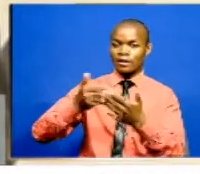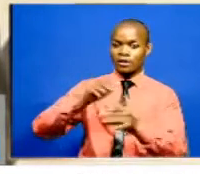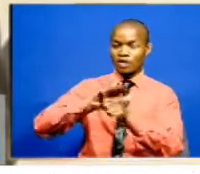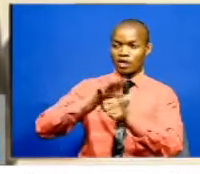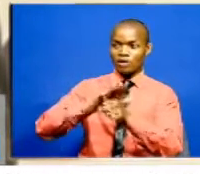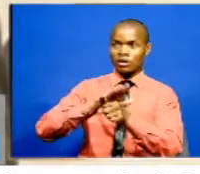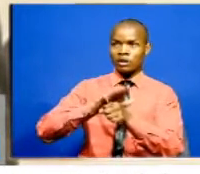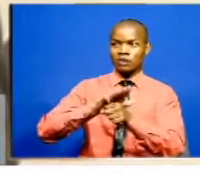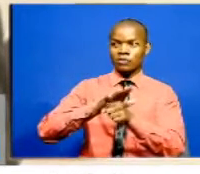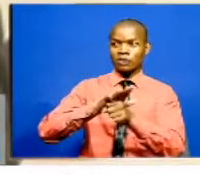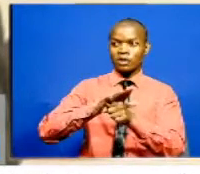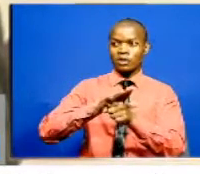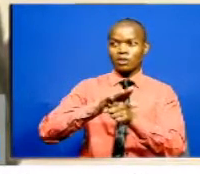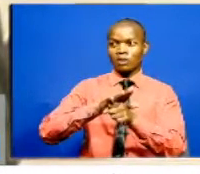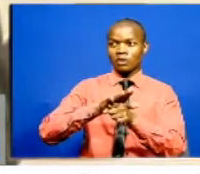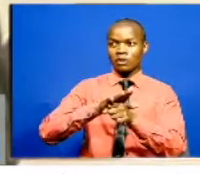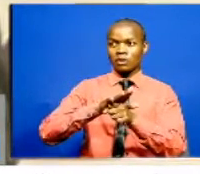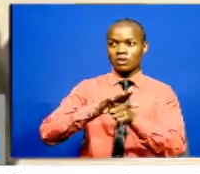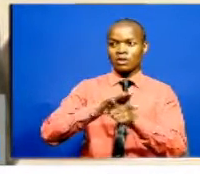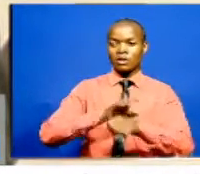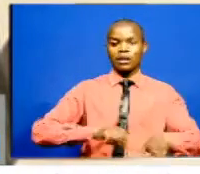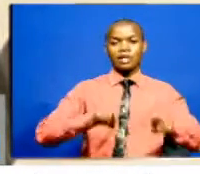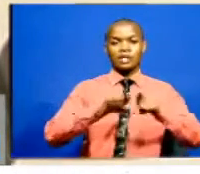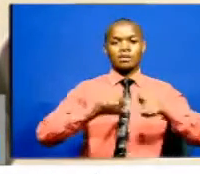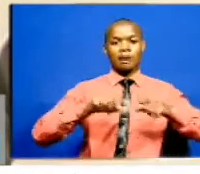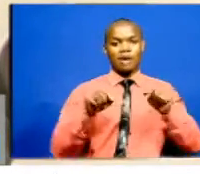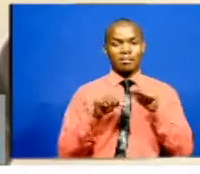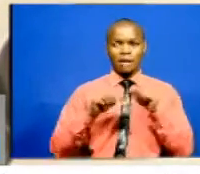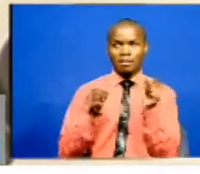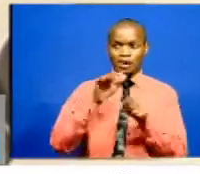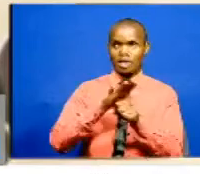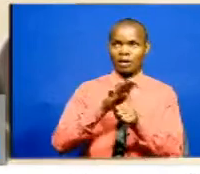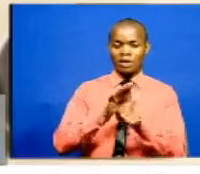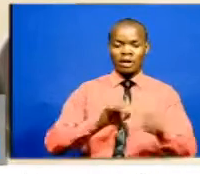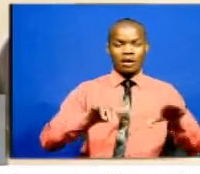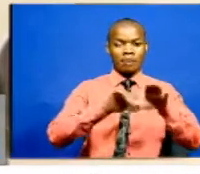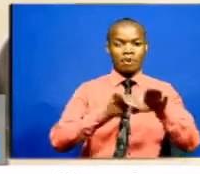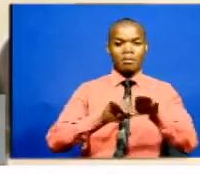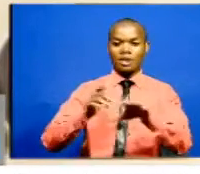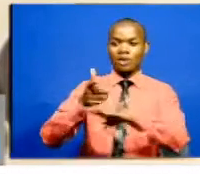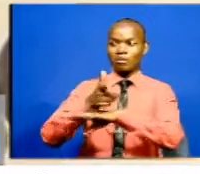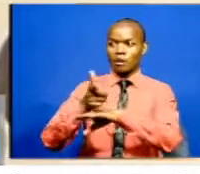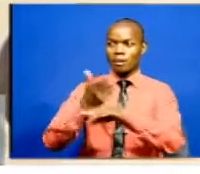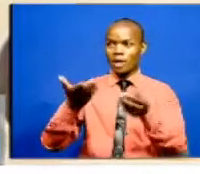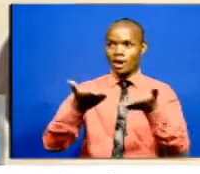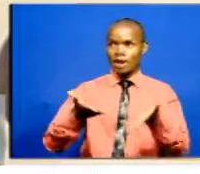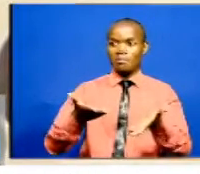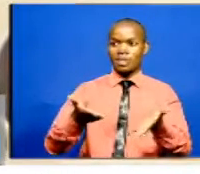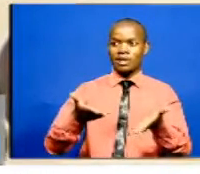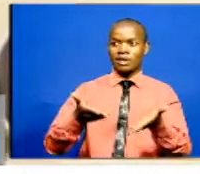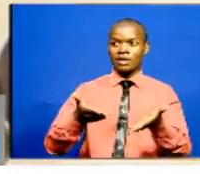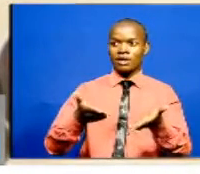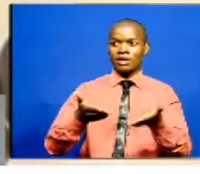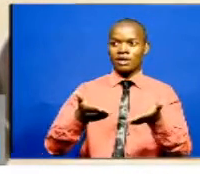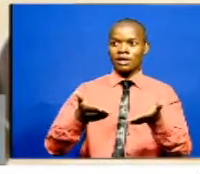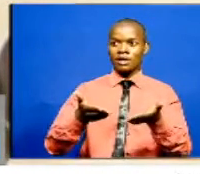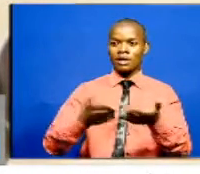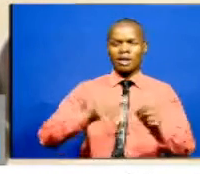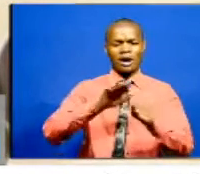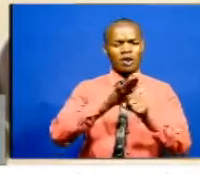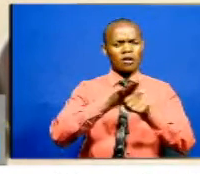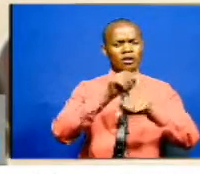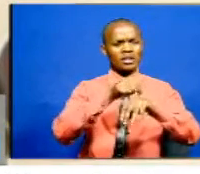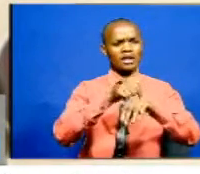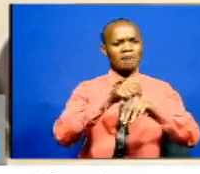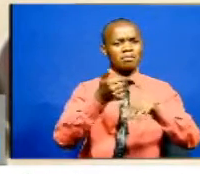And I'm happy to see members of Fourth Estate. I haven't seen you for a